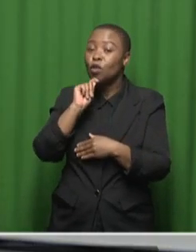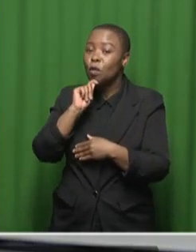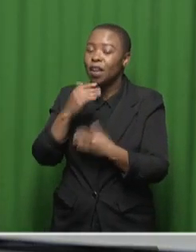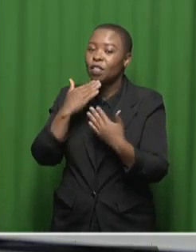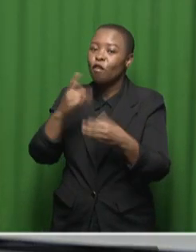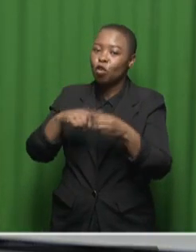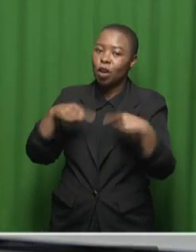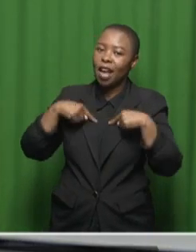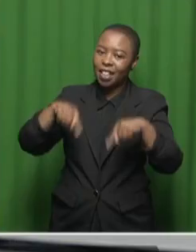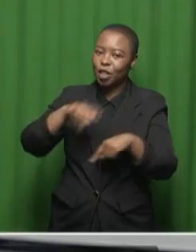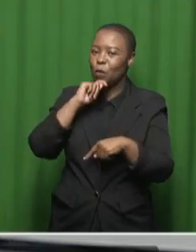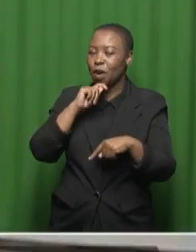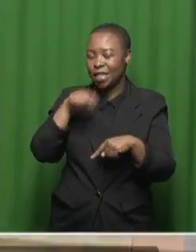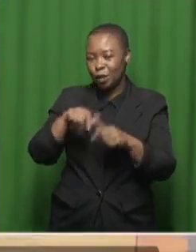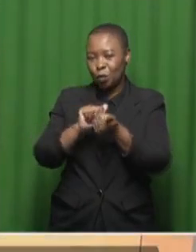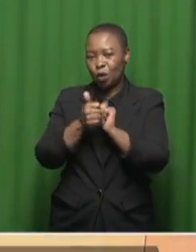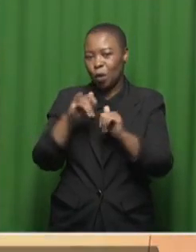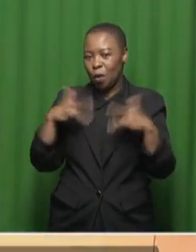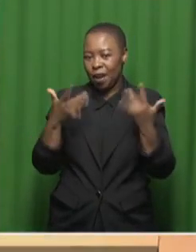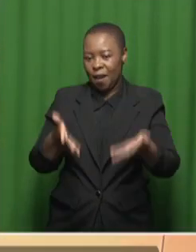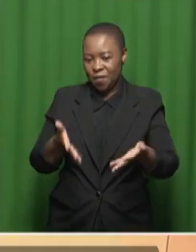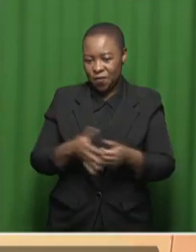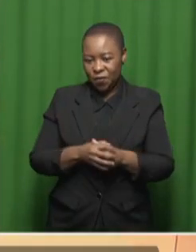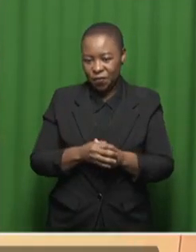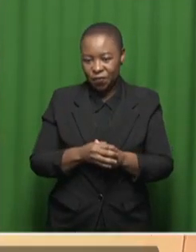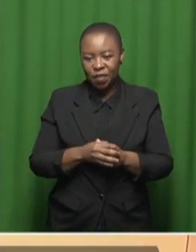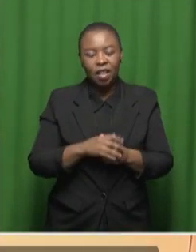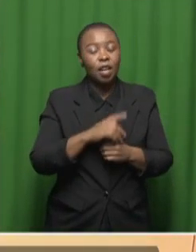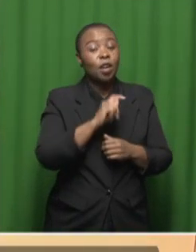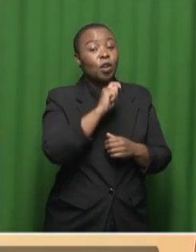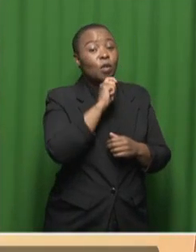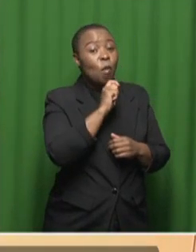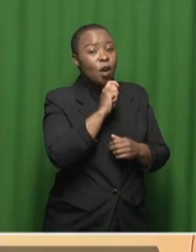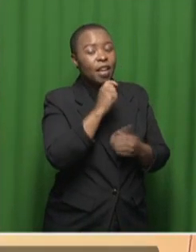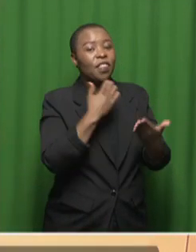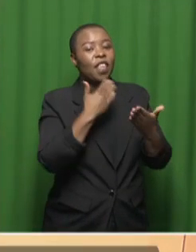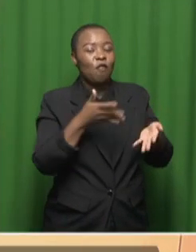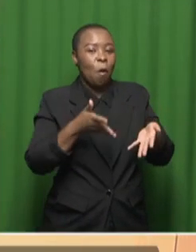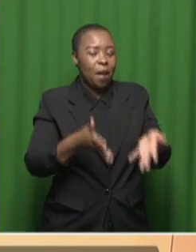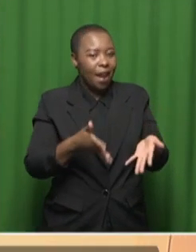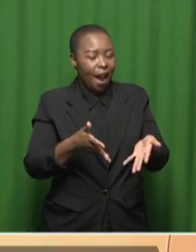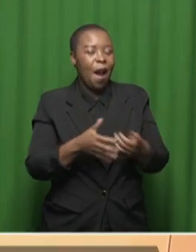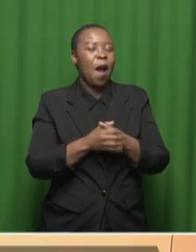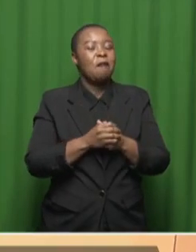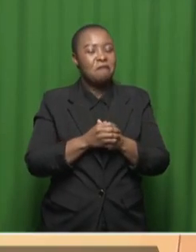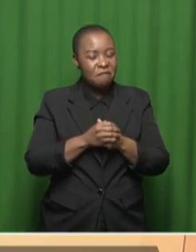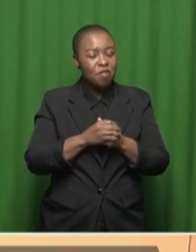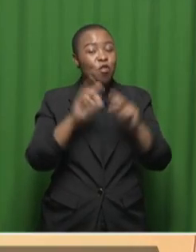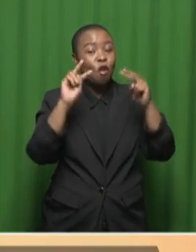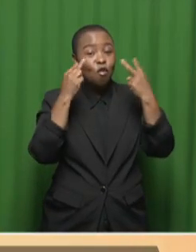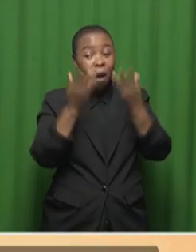joining us this morning on Sports on Morning Live. Good morning. Thank you very much for having me, and good morning to your